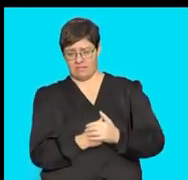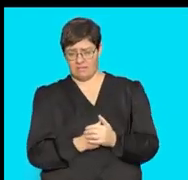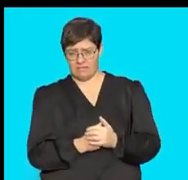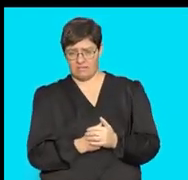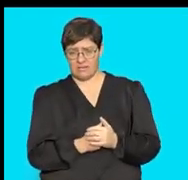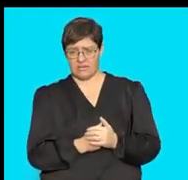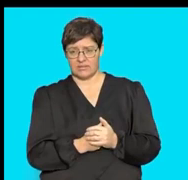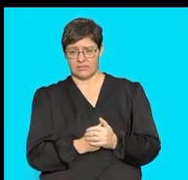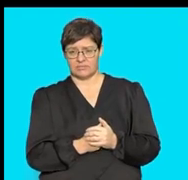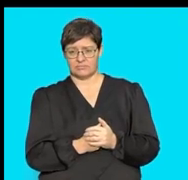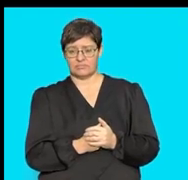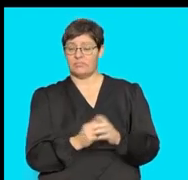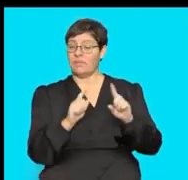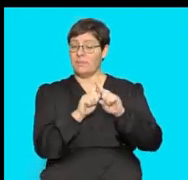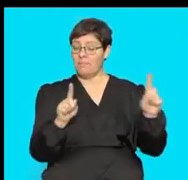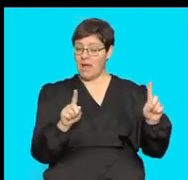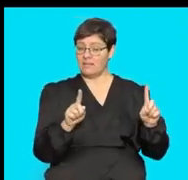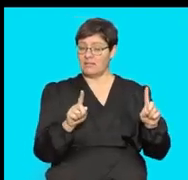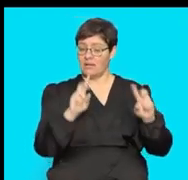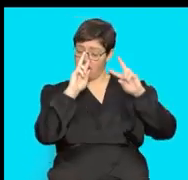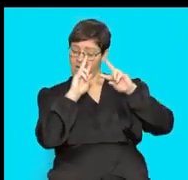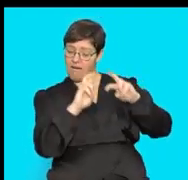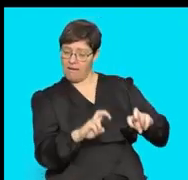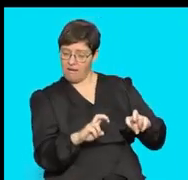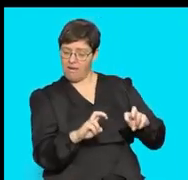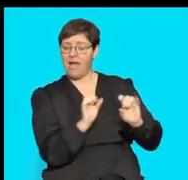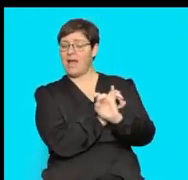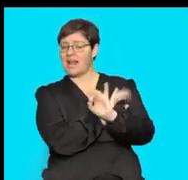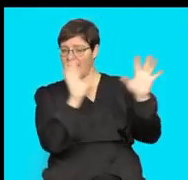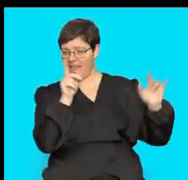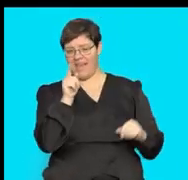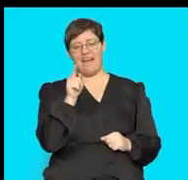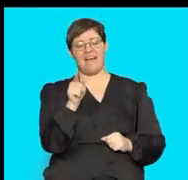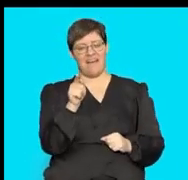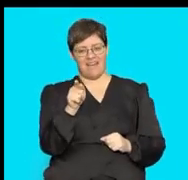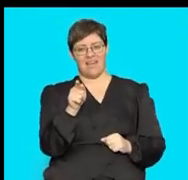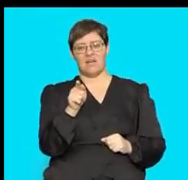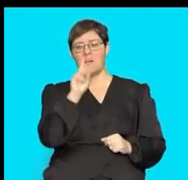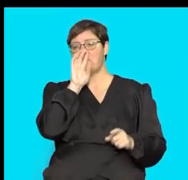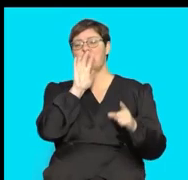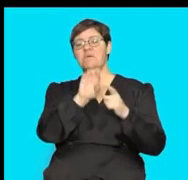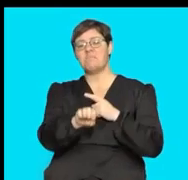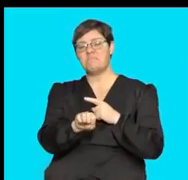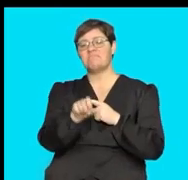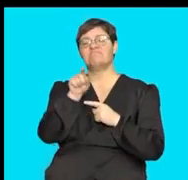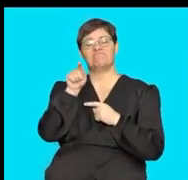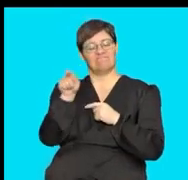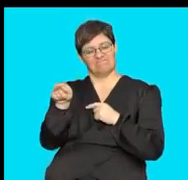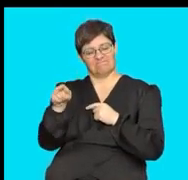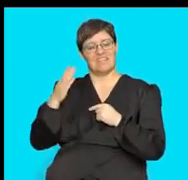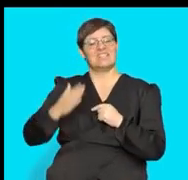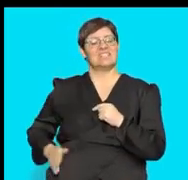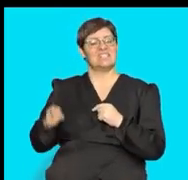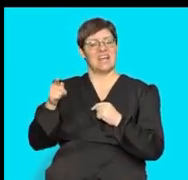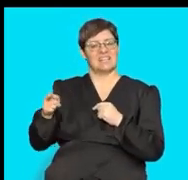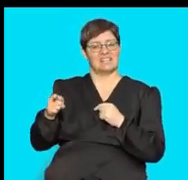one angle. But if we examine the diagram a bit more carefully, you'll notice they've given us that this